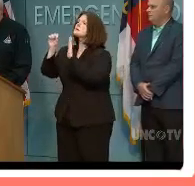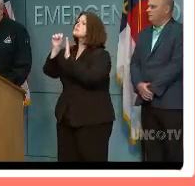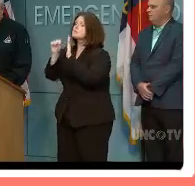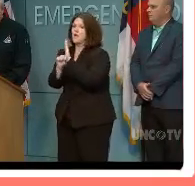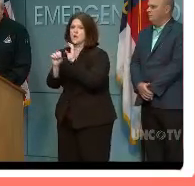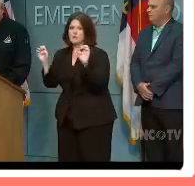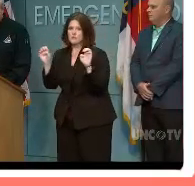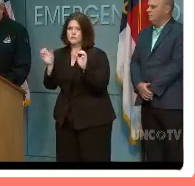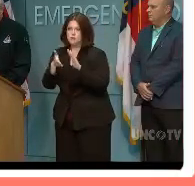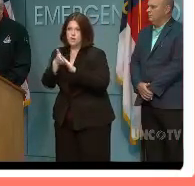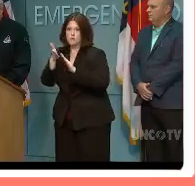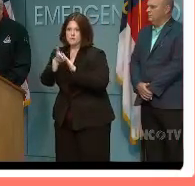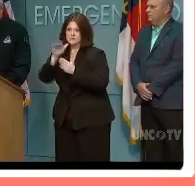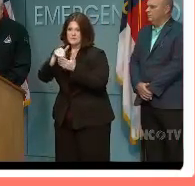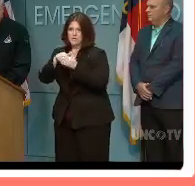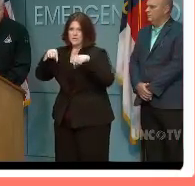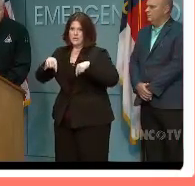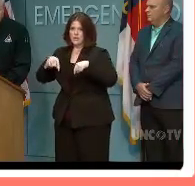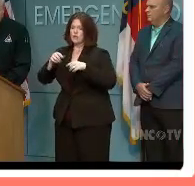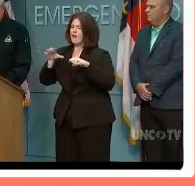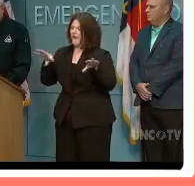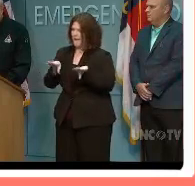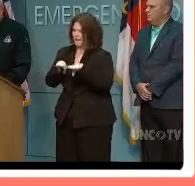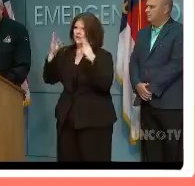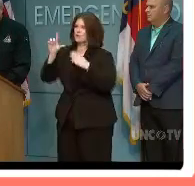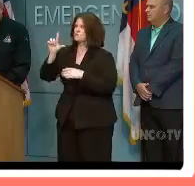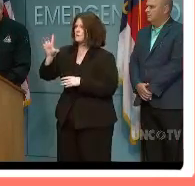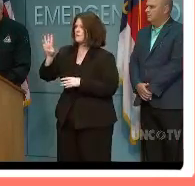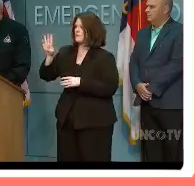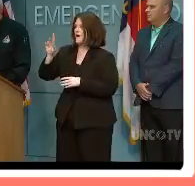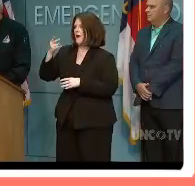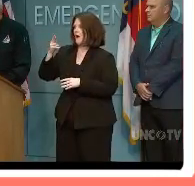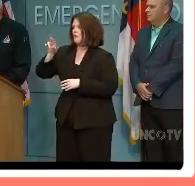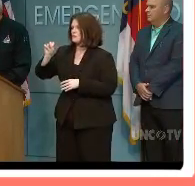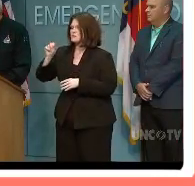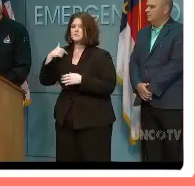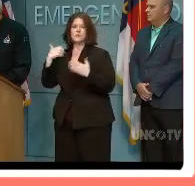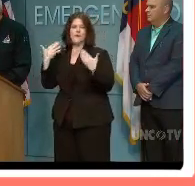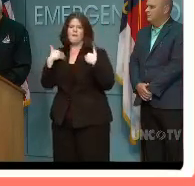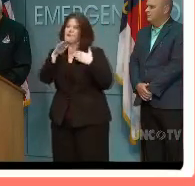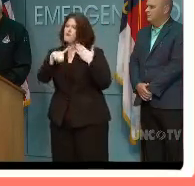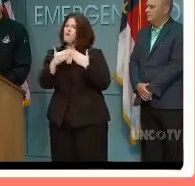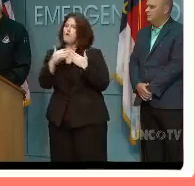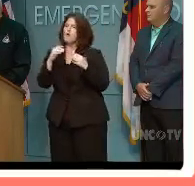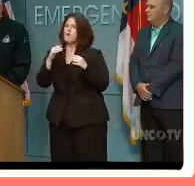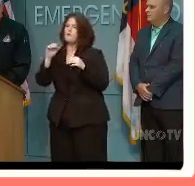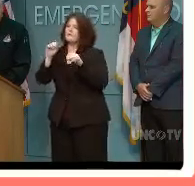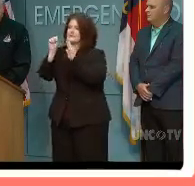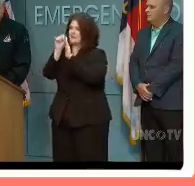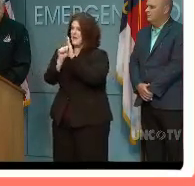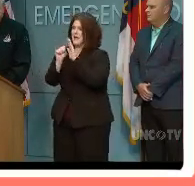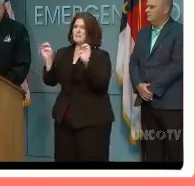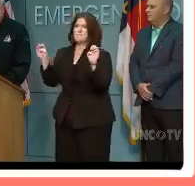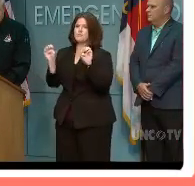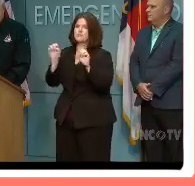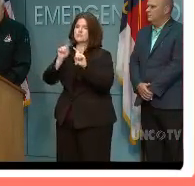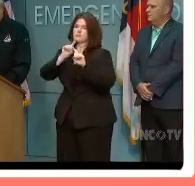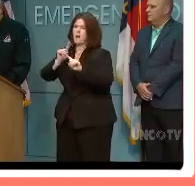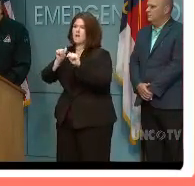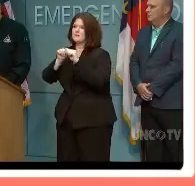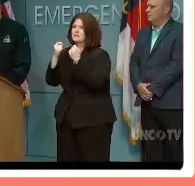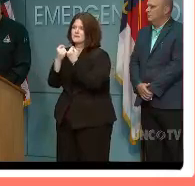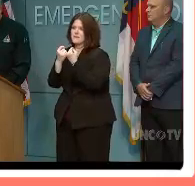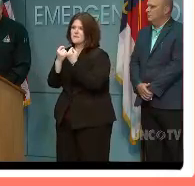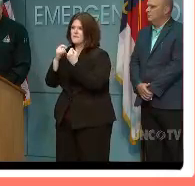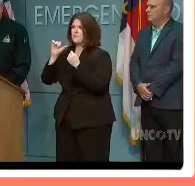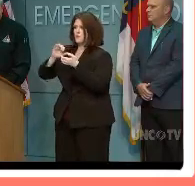remains activated at a 24-hour basis. We're here with all of our state emergency response team partners, and that